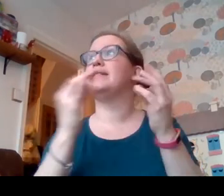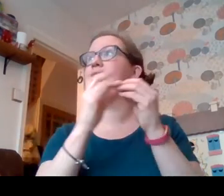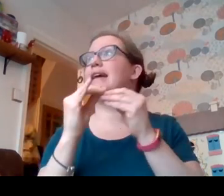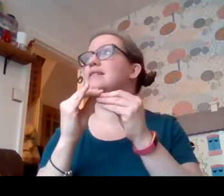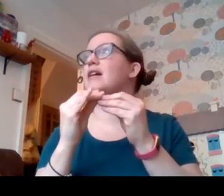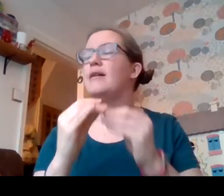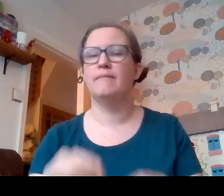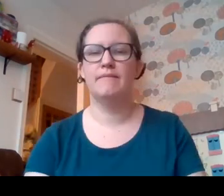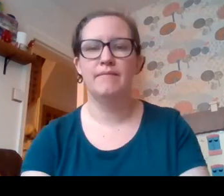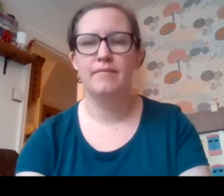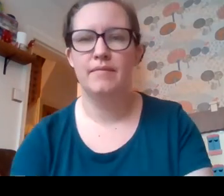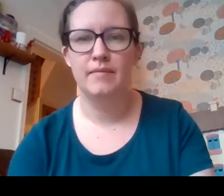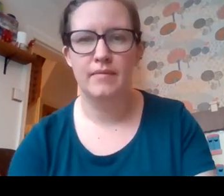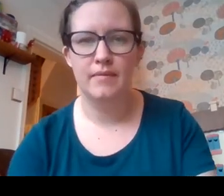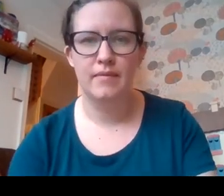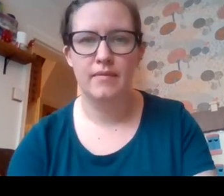where the missing letters are.